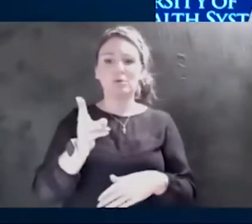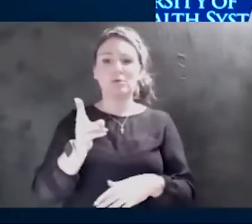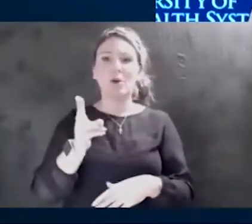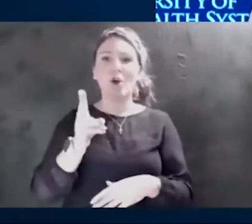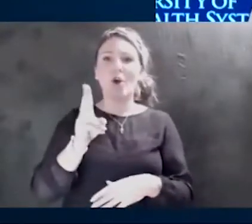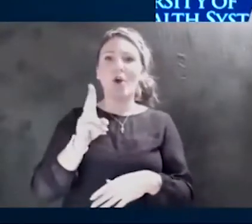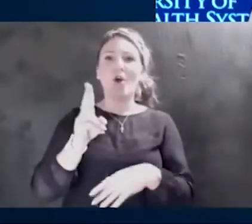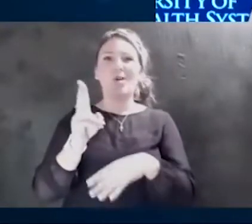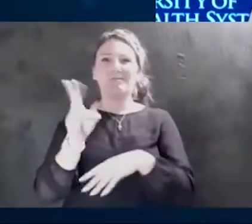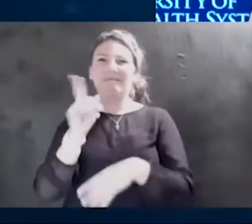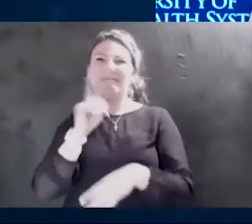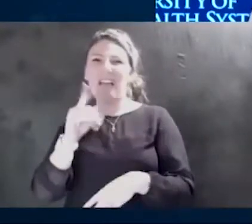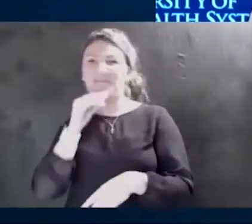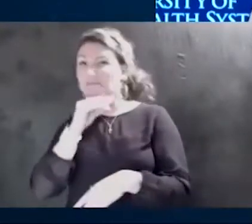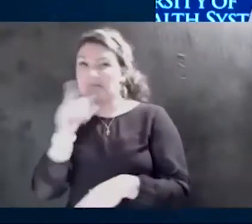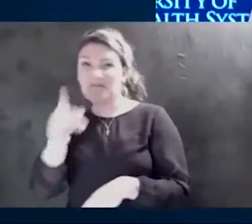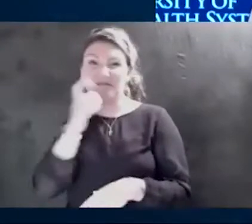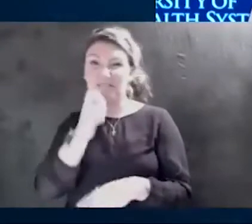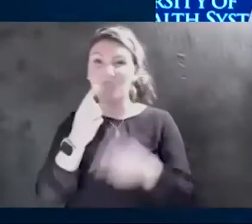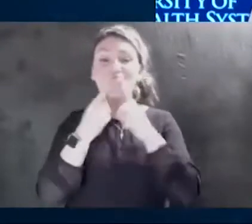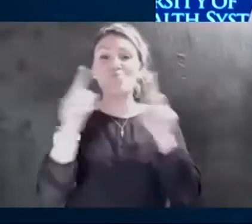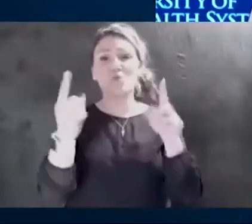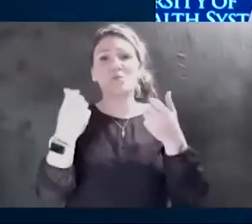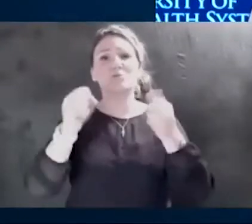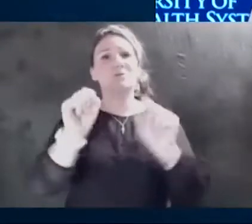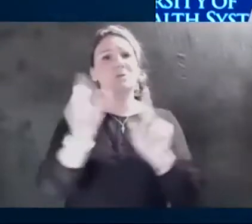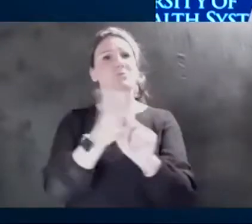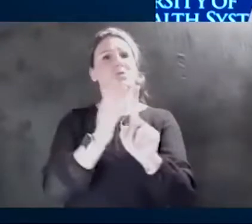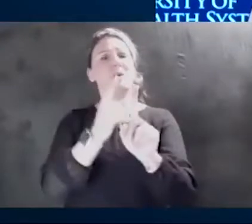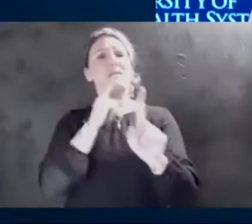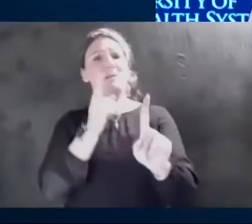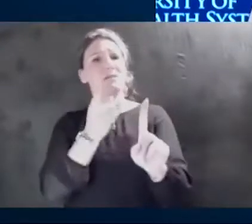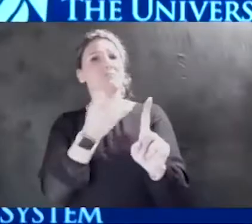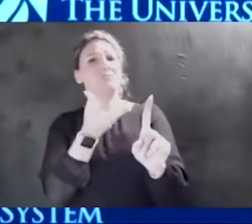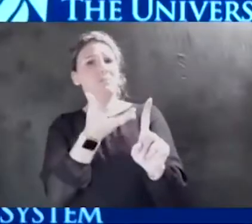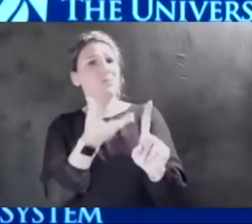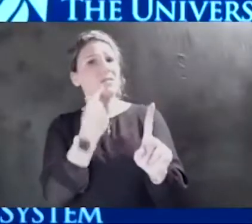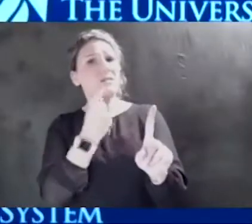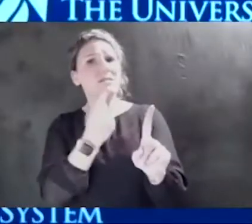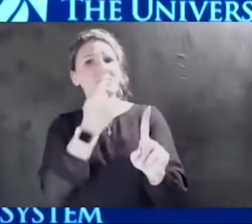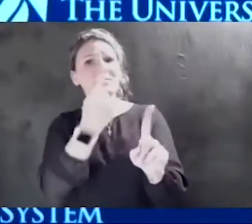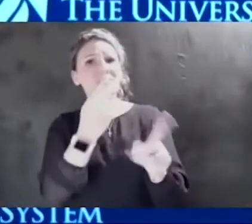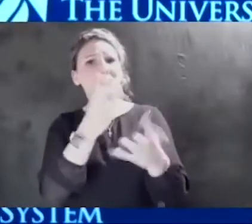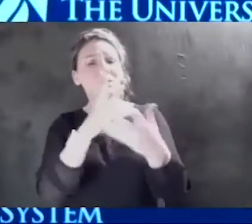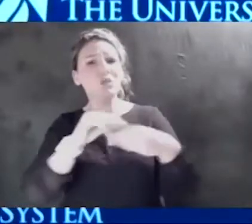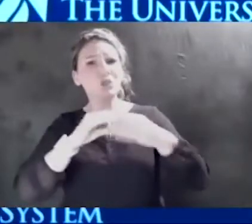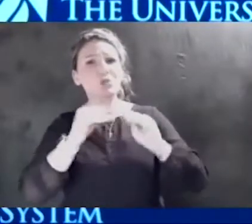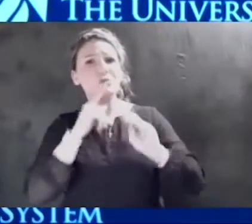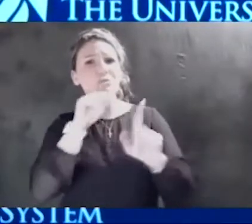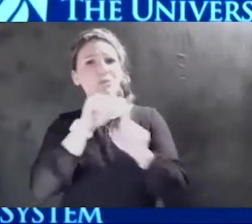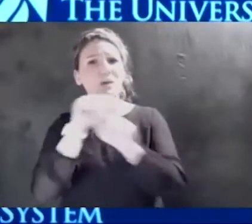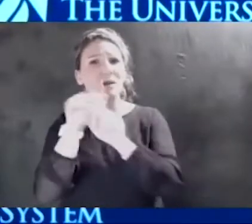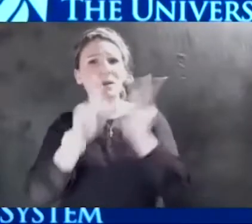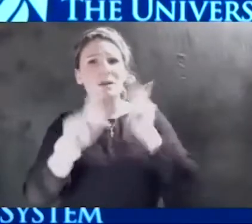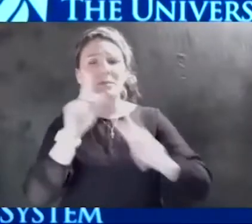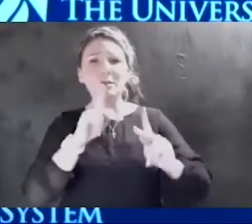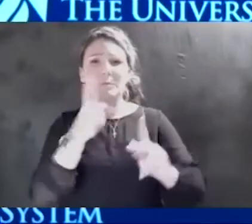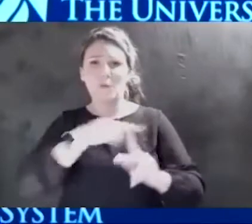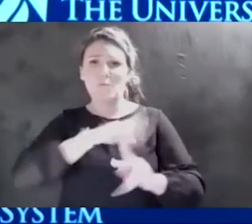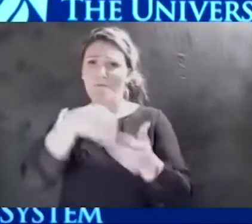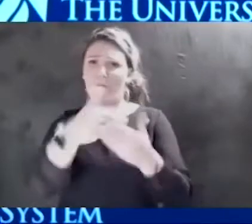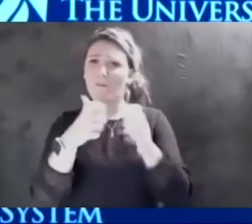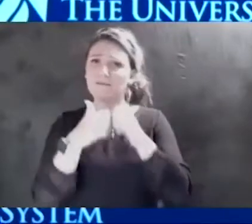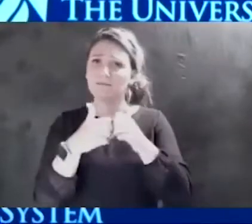So let's try to be persuasive. Let's continue to tell our story. And let's remind people that we're all in this together. That really is we the